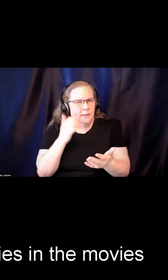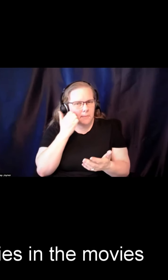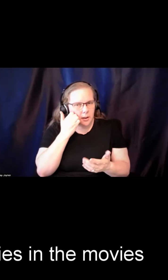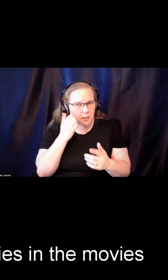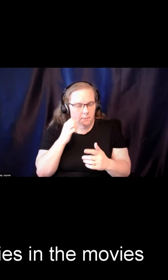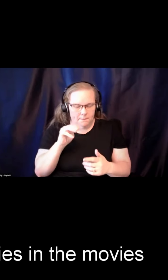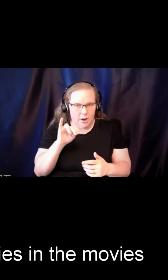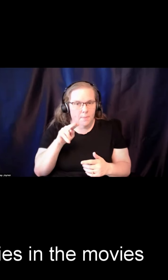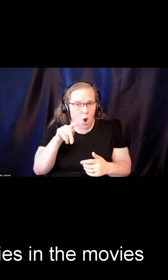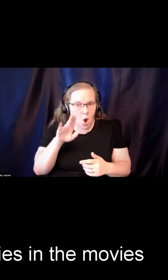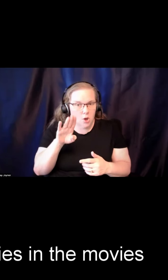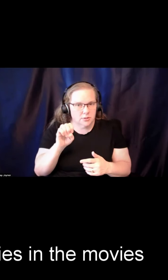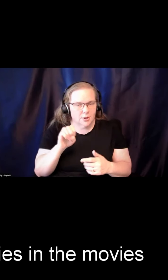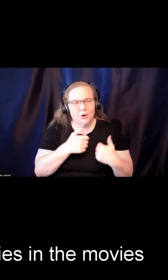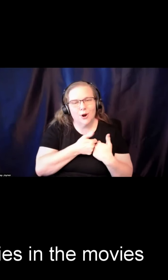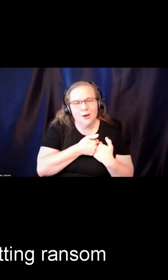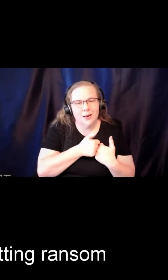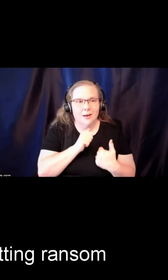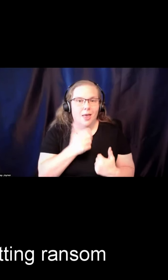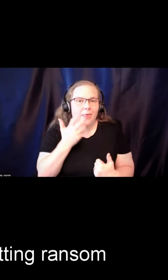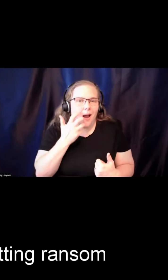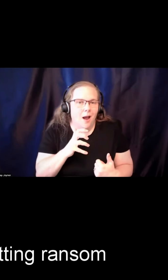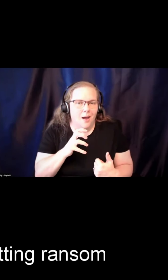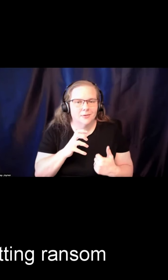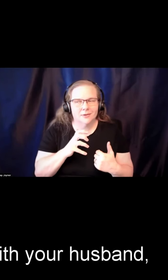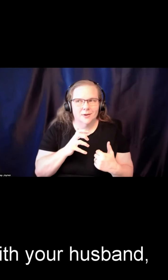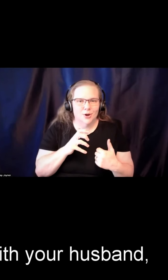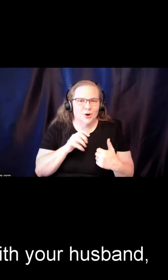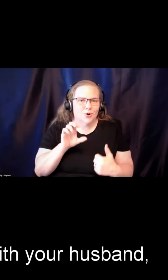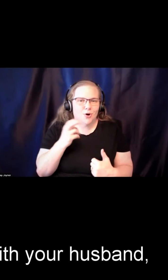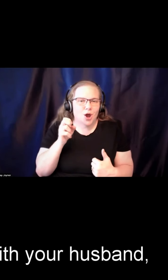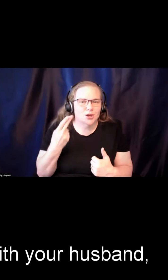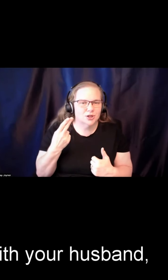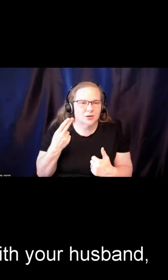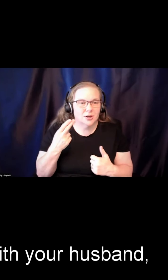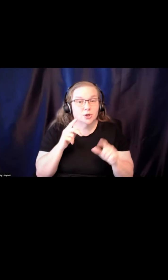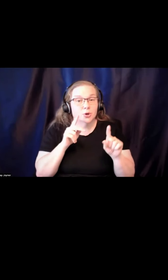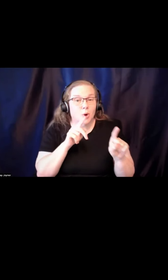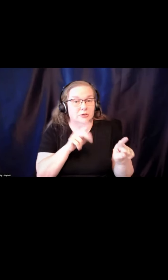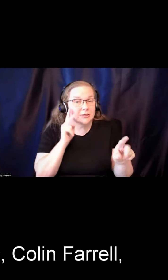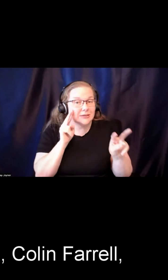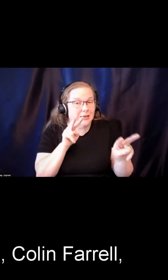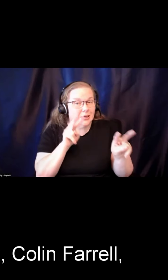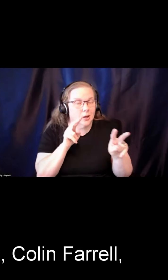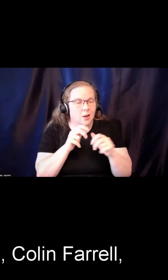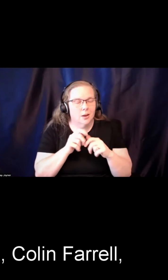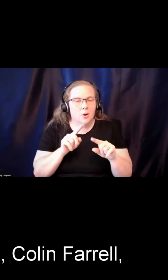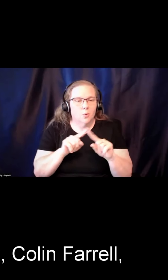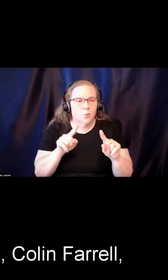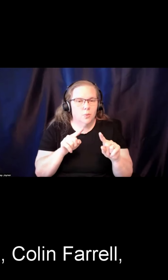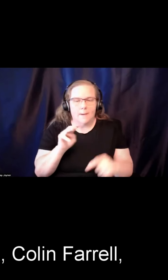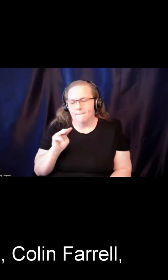crushes not on the young hotties in the movies you pay a babysitting ransom to go out and watch with your husband, not on